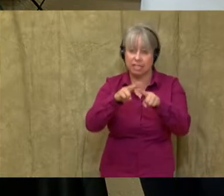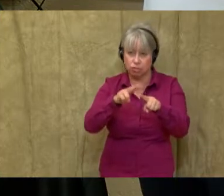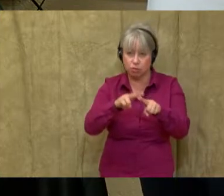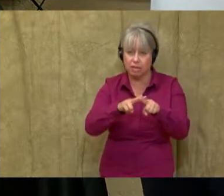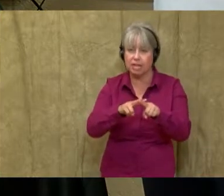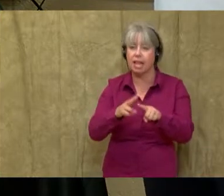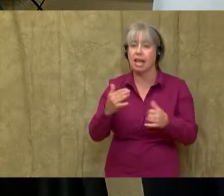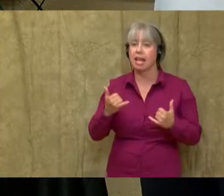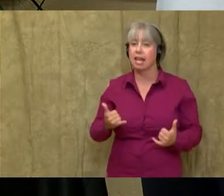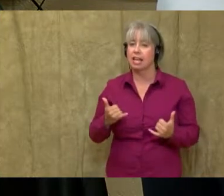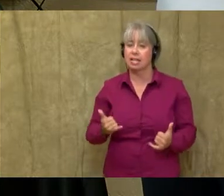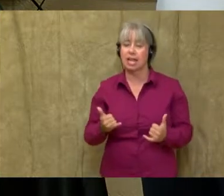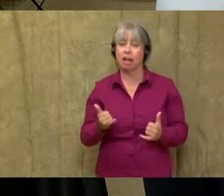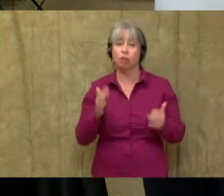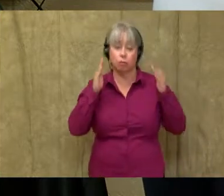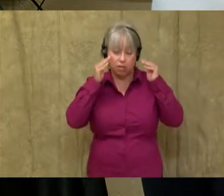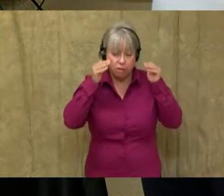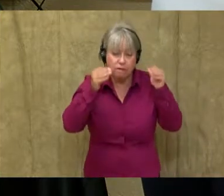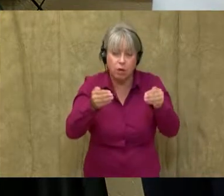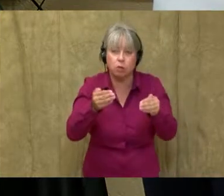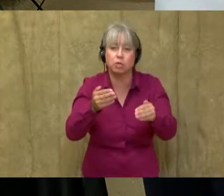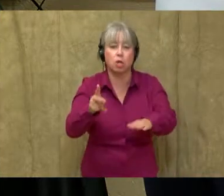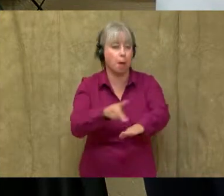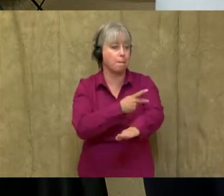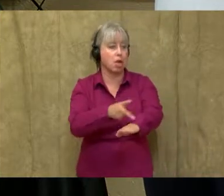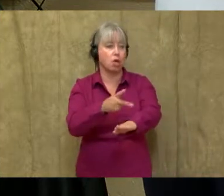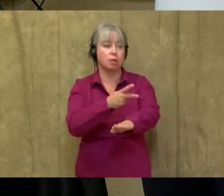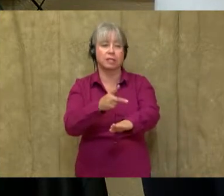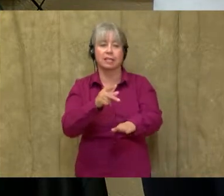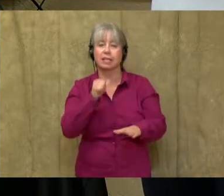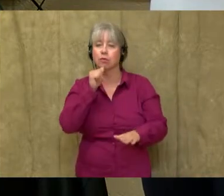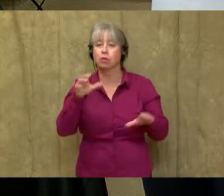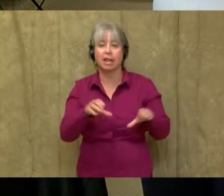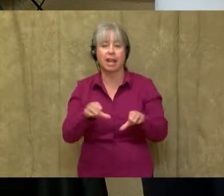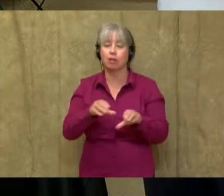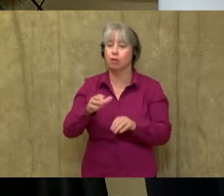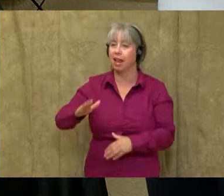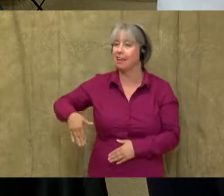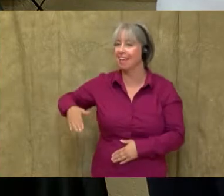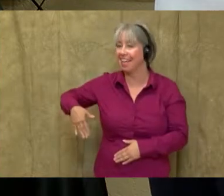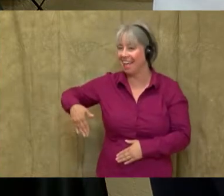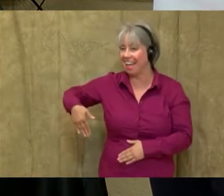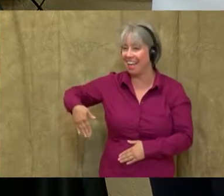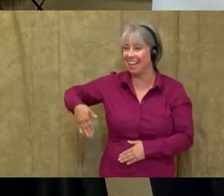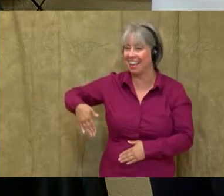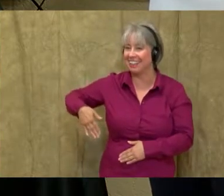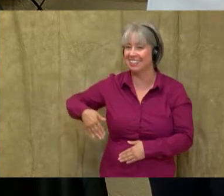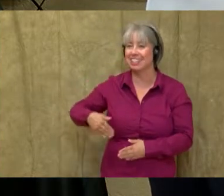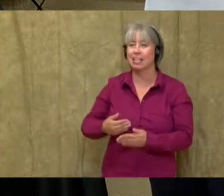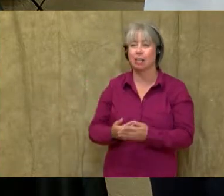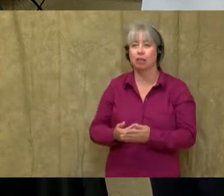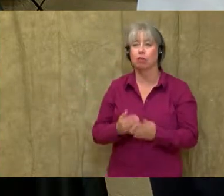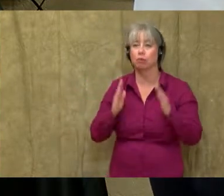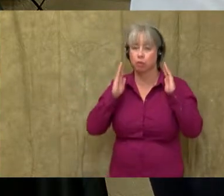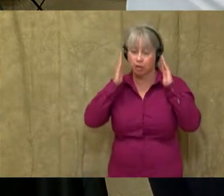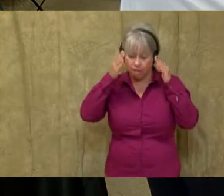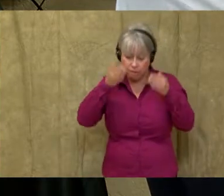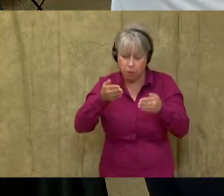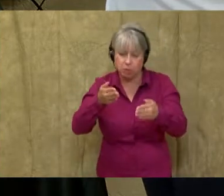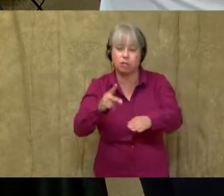you're going to be looking at poetry. We haven't done that just yet. I did point out some little rap songs to y'all, but today we're going to truly be looking at